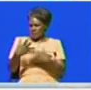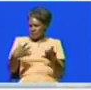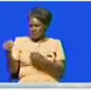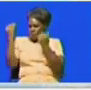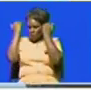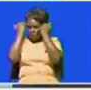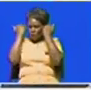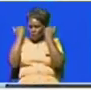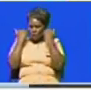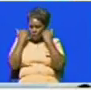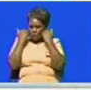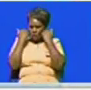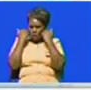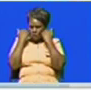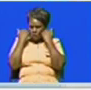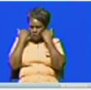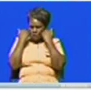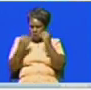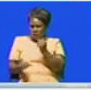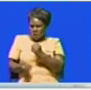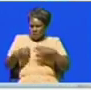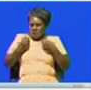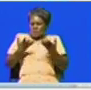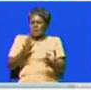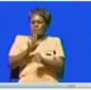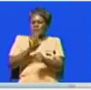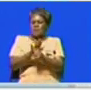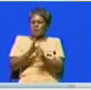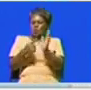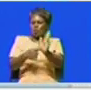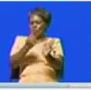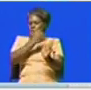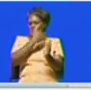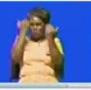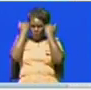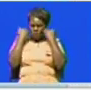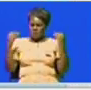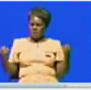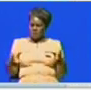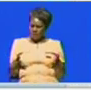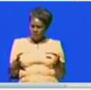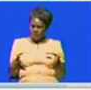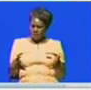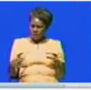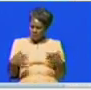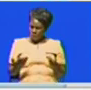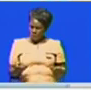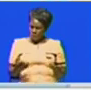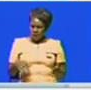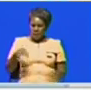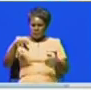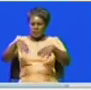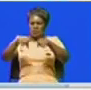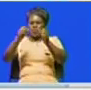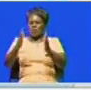to court and expressed a lot of those things which were exposed in the court, it became clear that